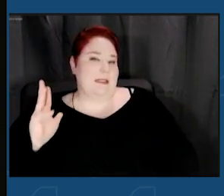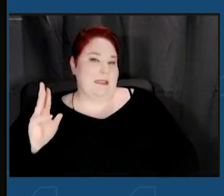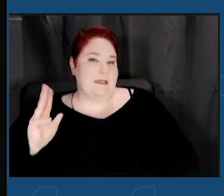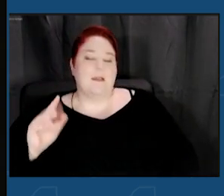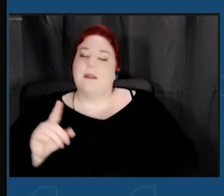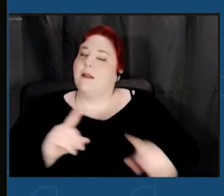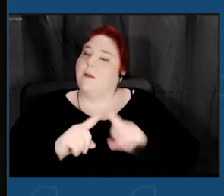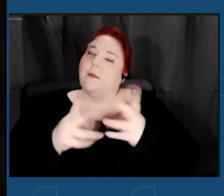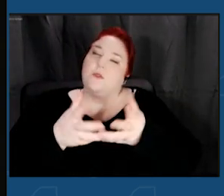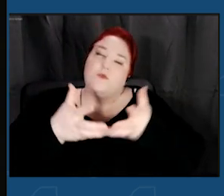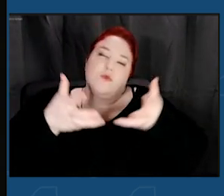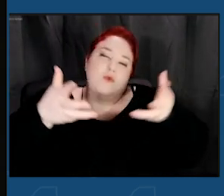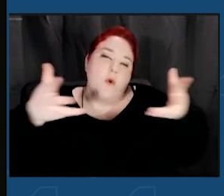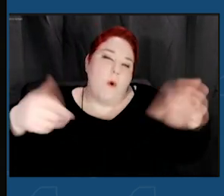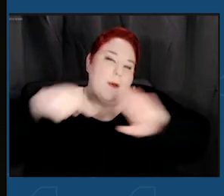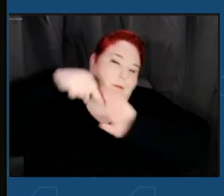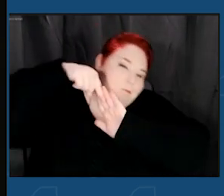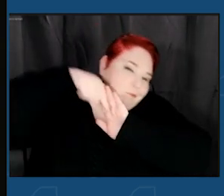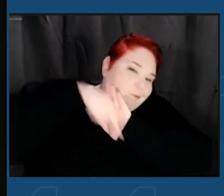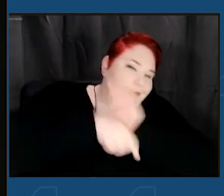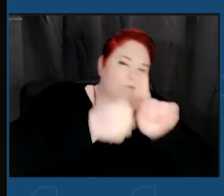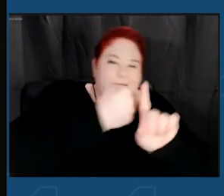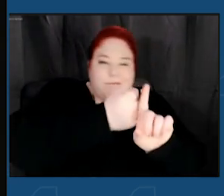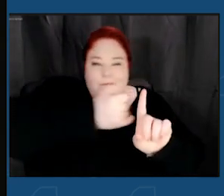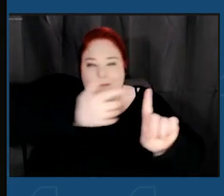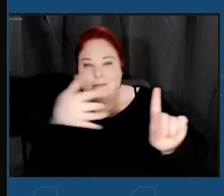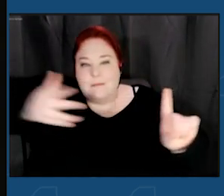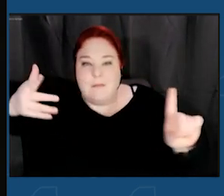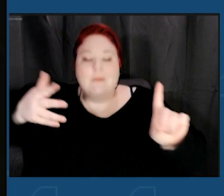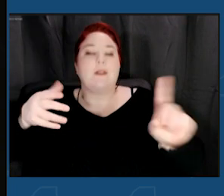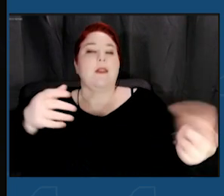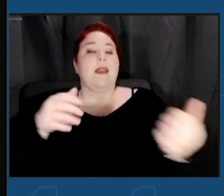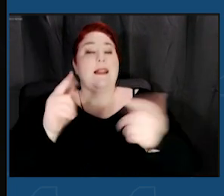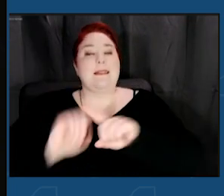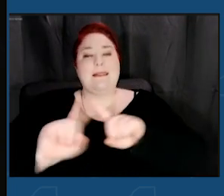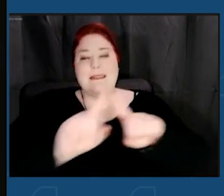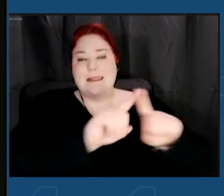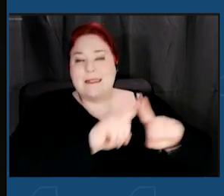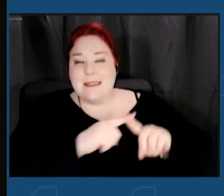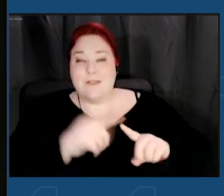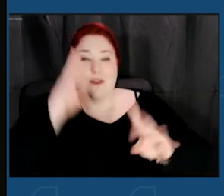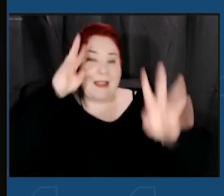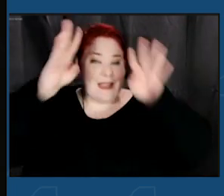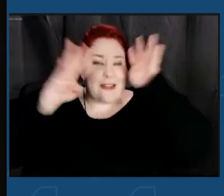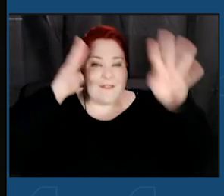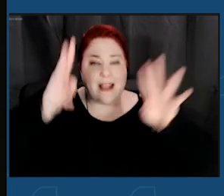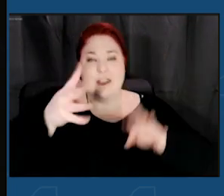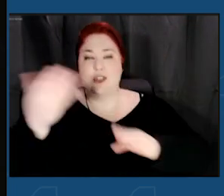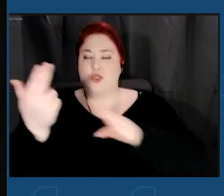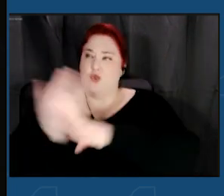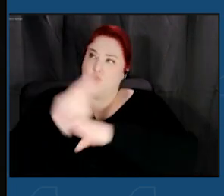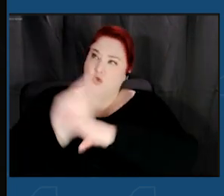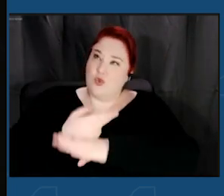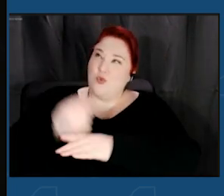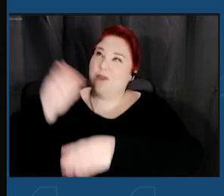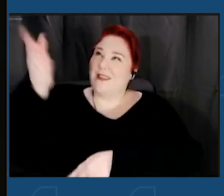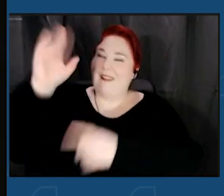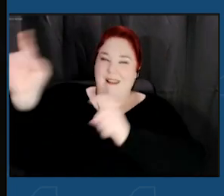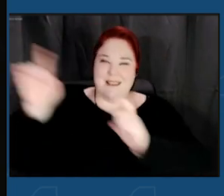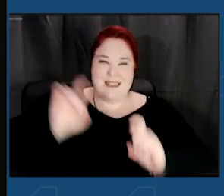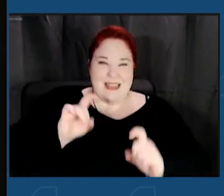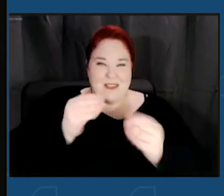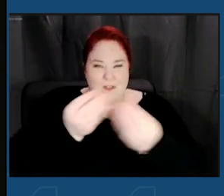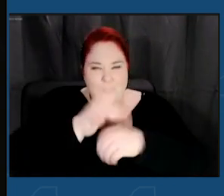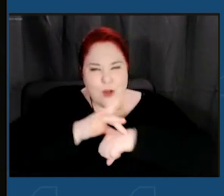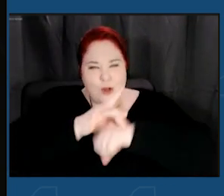the farmers, and all the different ways that you've innovated to use God's gift, the beautiful earth that's been entrusted to us.